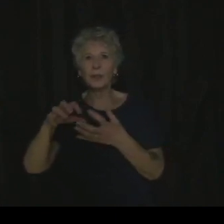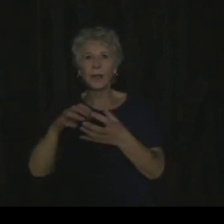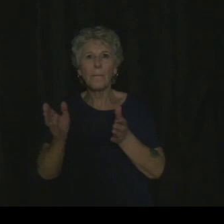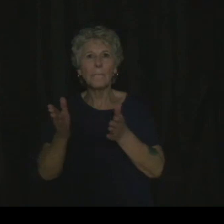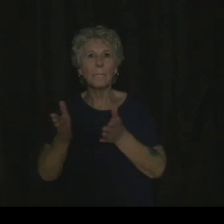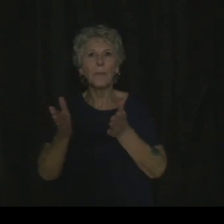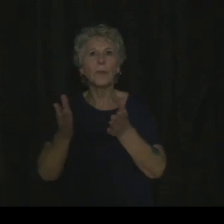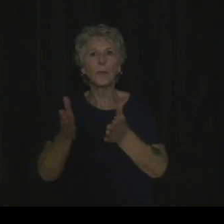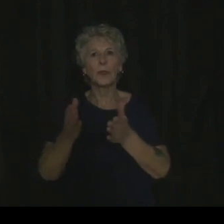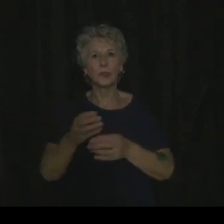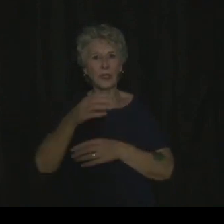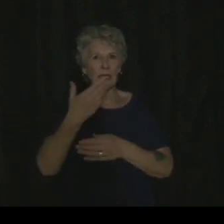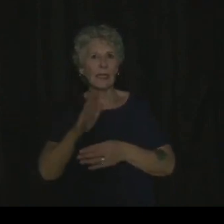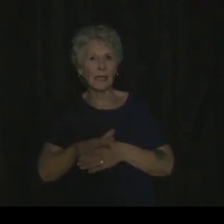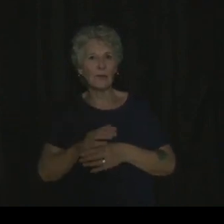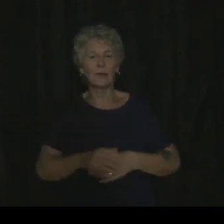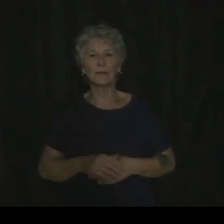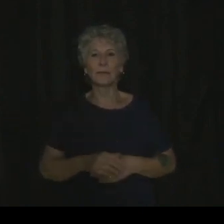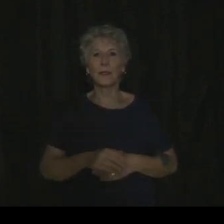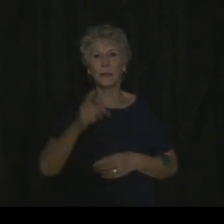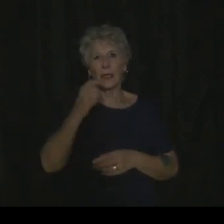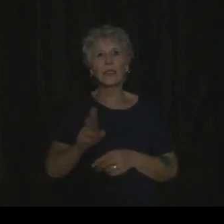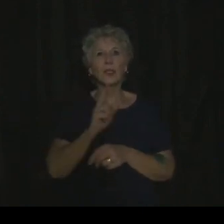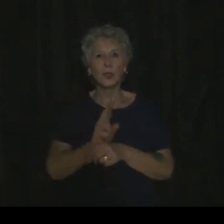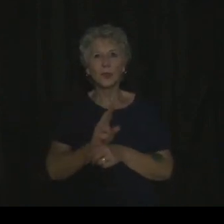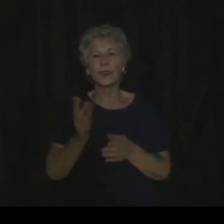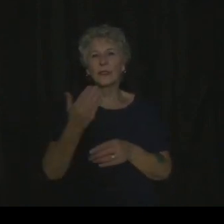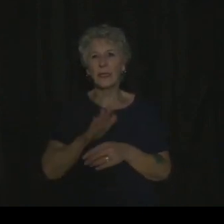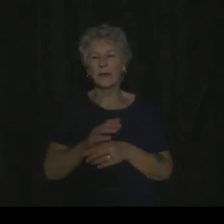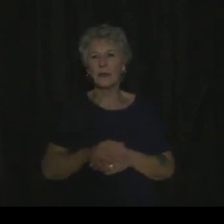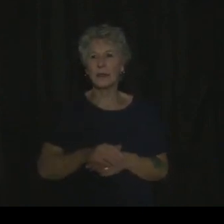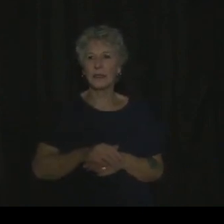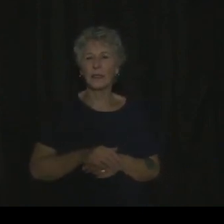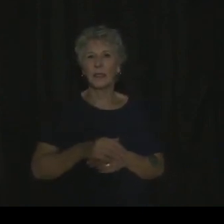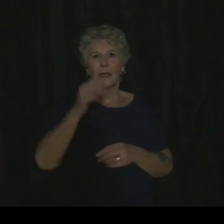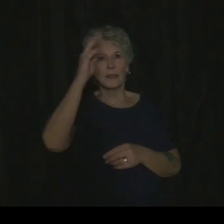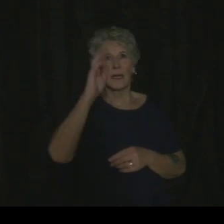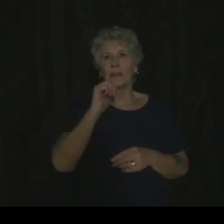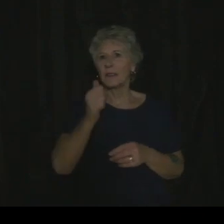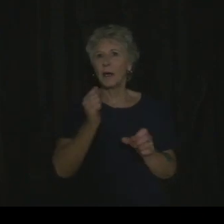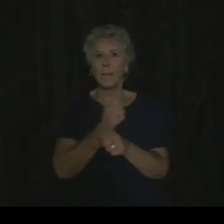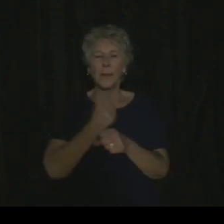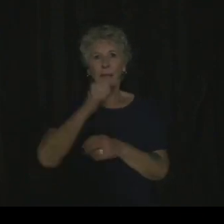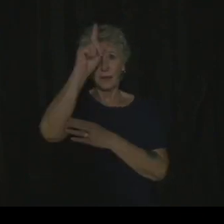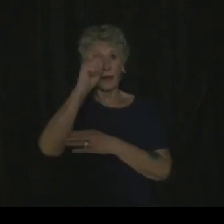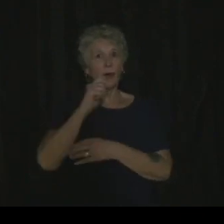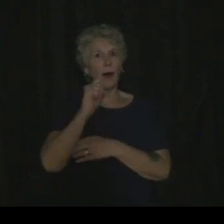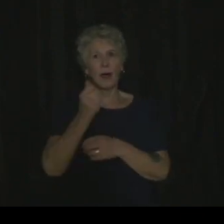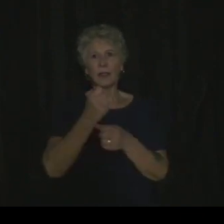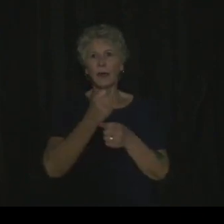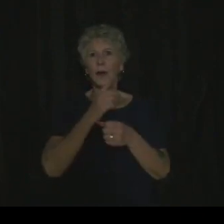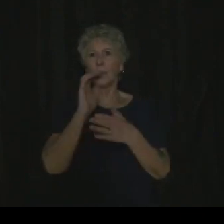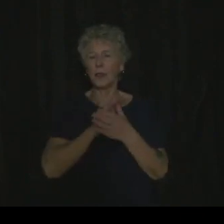it along. And so the imagery is not that God made Pharaoh an unbeliever. He already was. He was